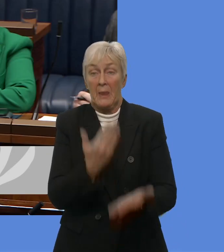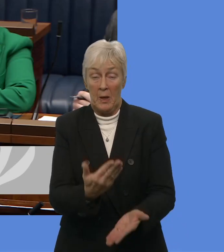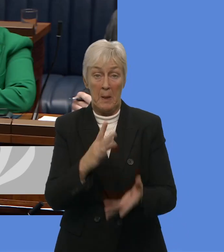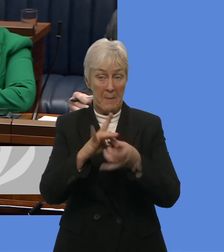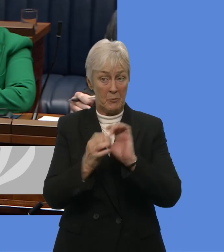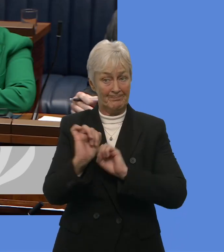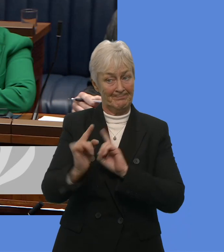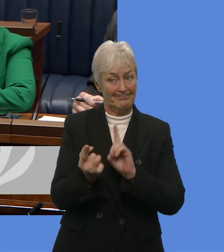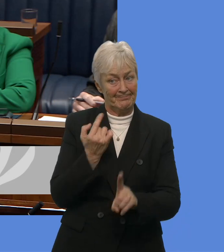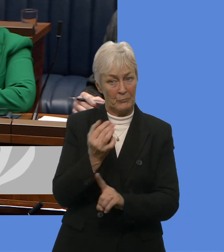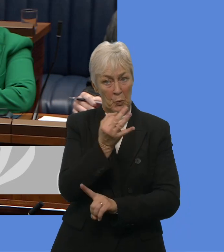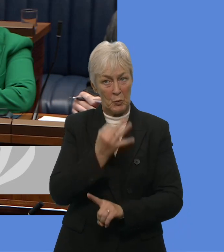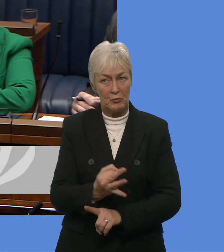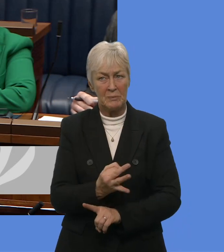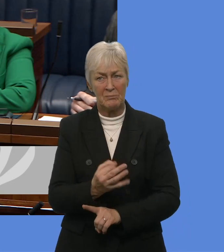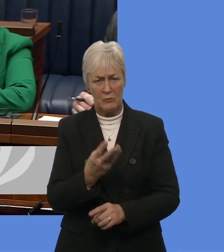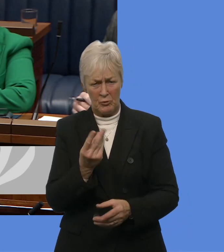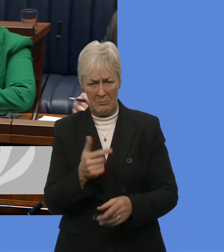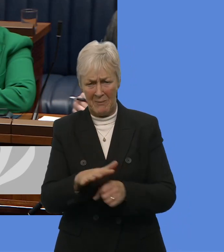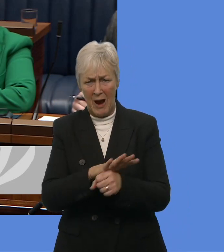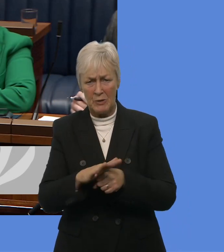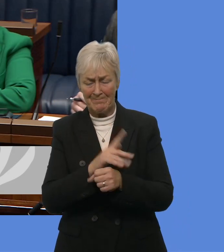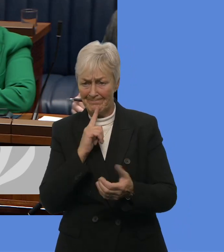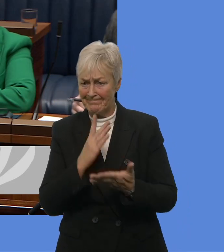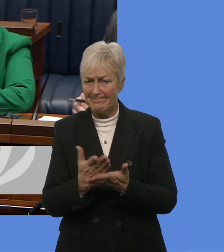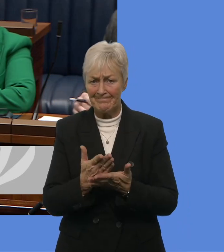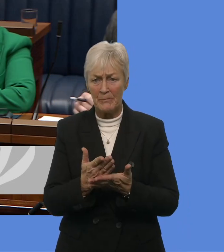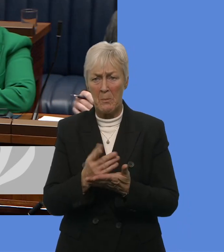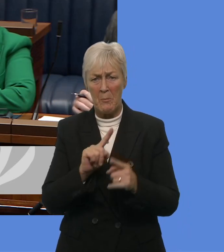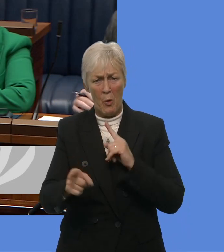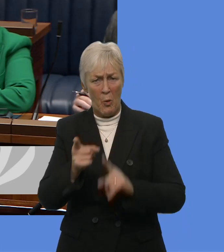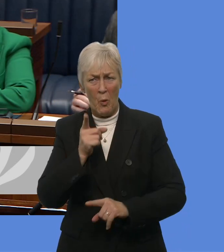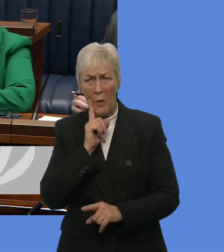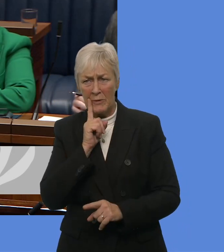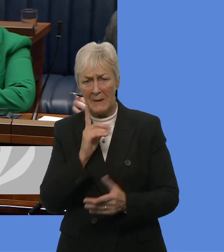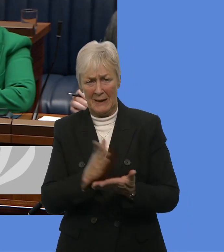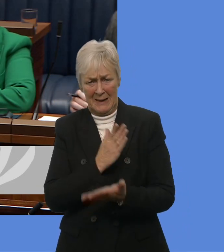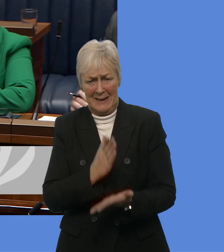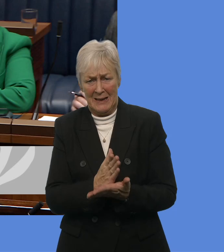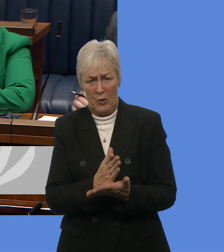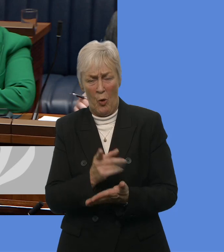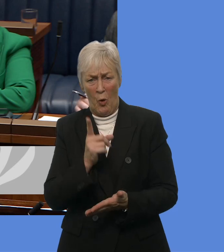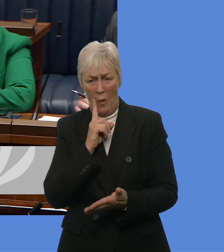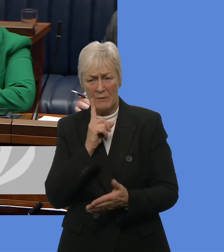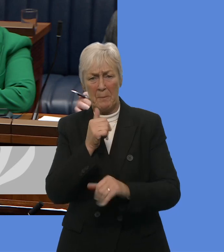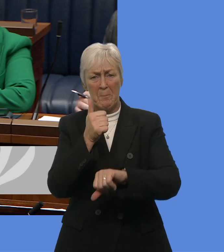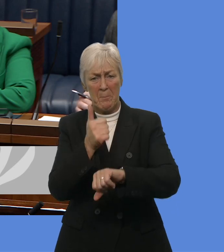his question. There are similarities, there's no doubt that very often such sentiments are based